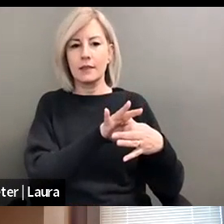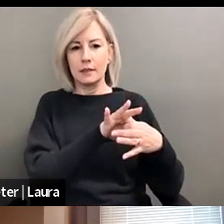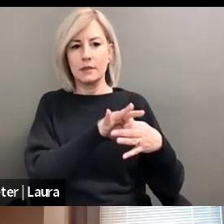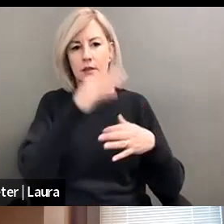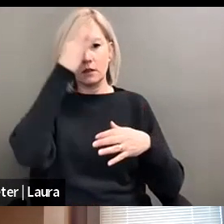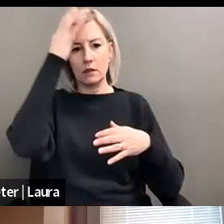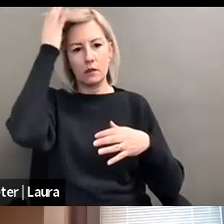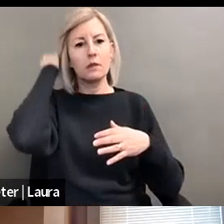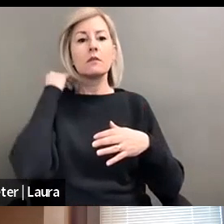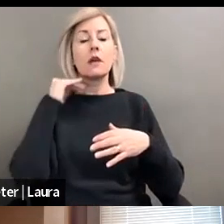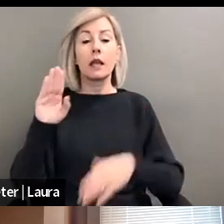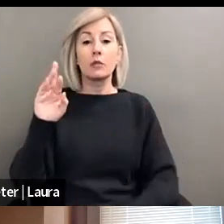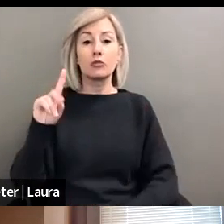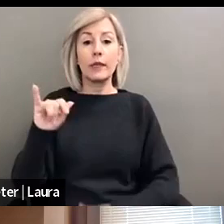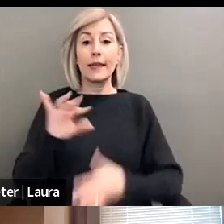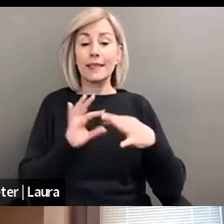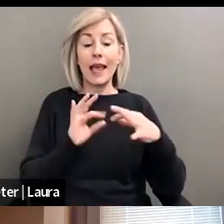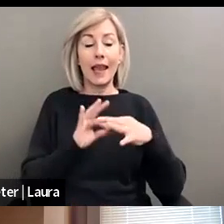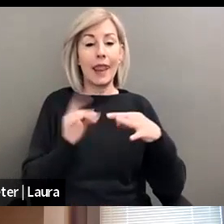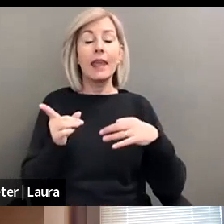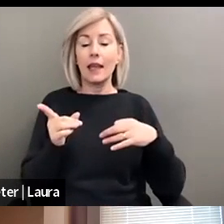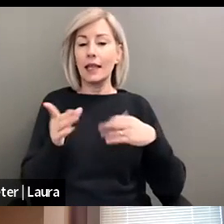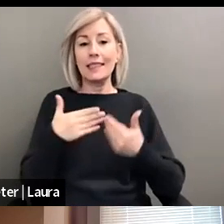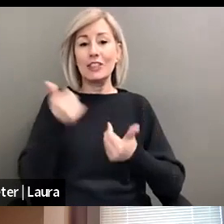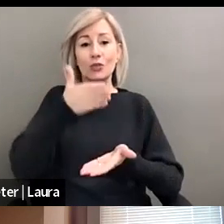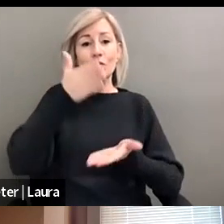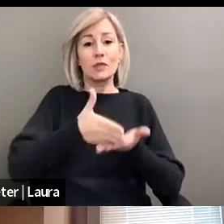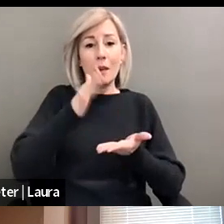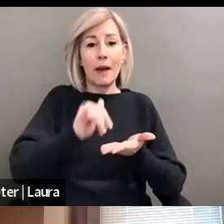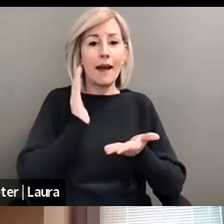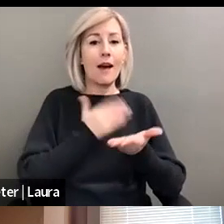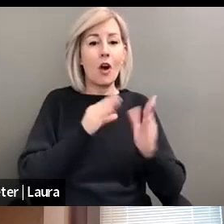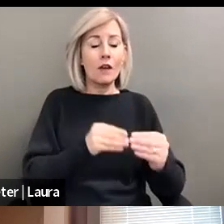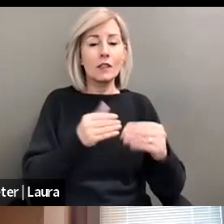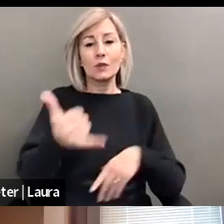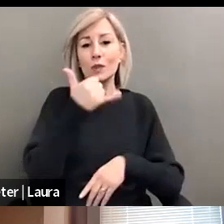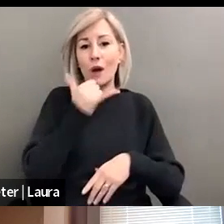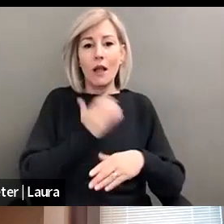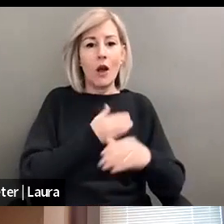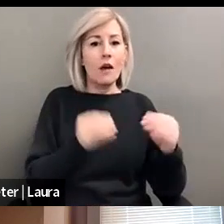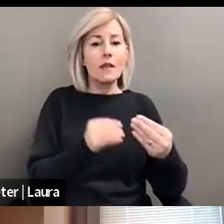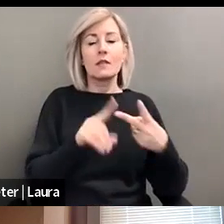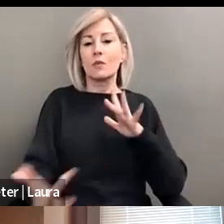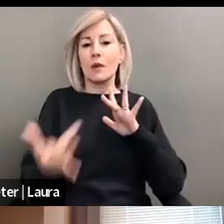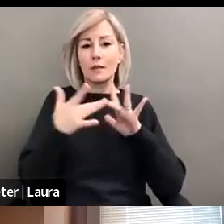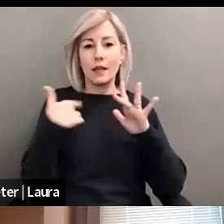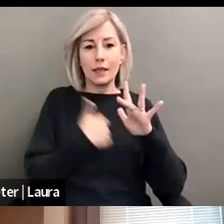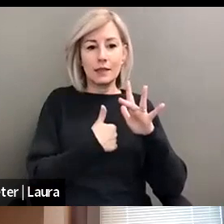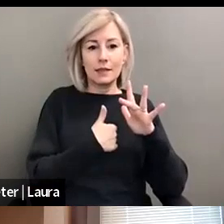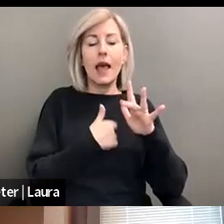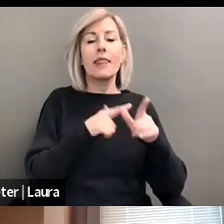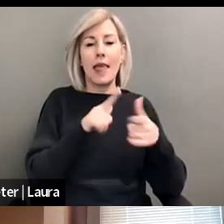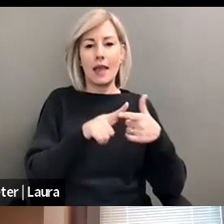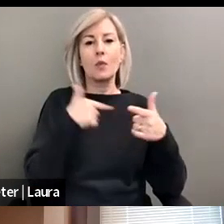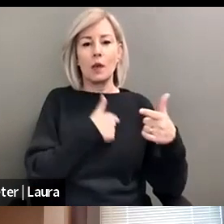like Brittany was saying, it's a lot easier to stop by our office, to call our office, to get in touch with us, and then we can get you